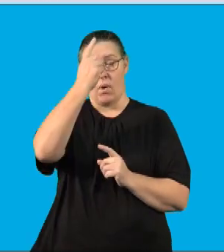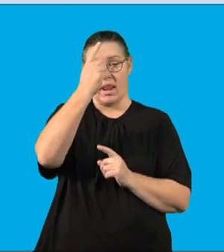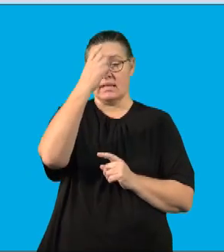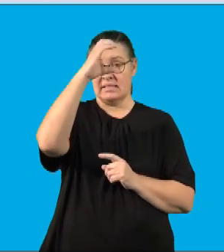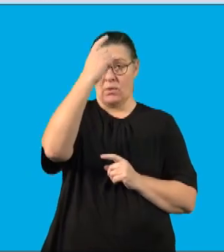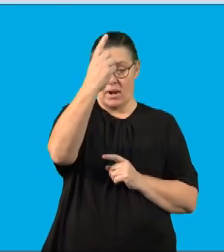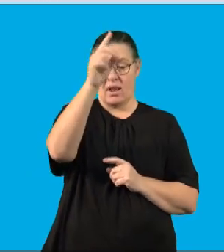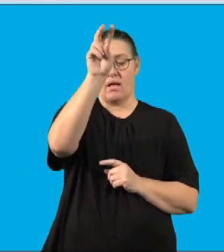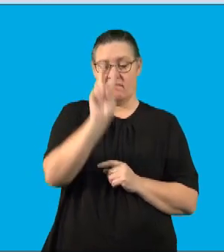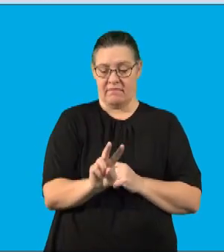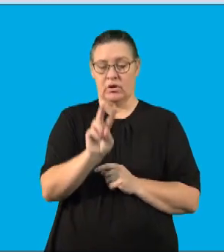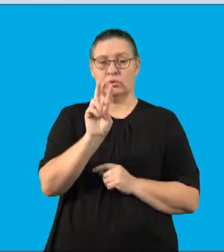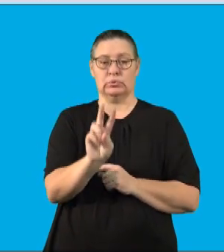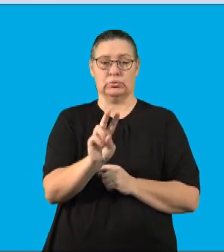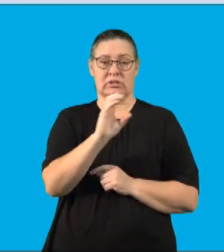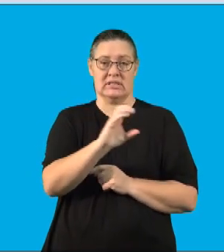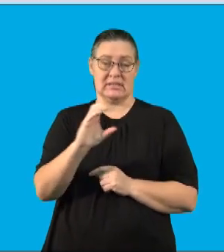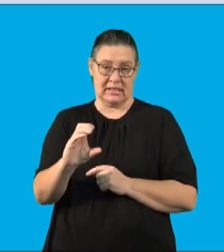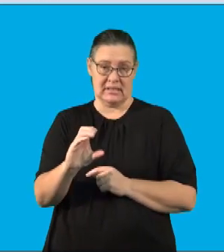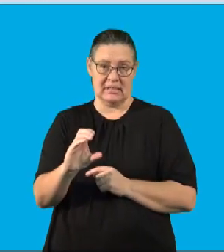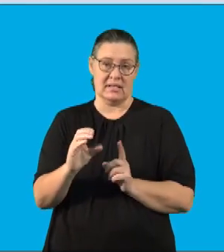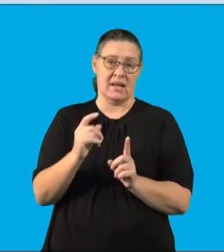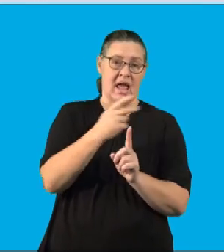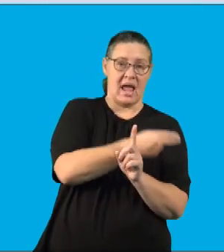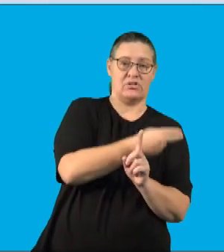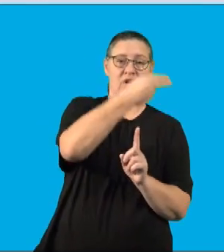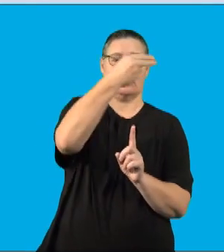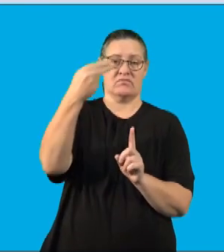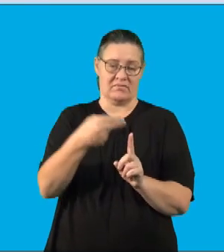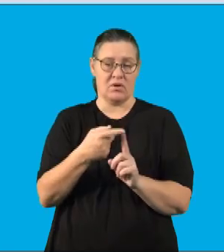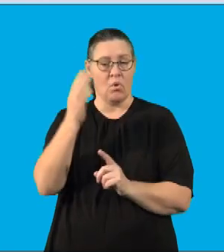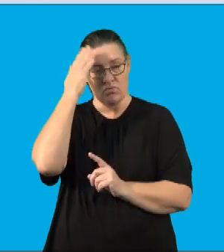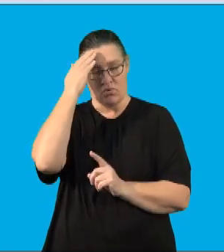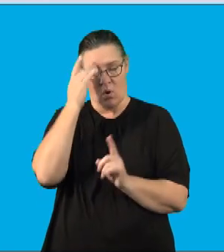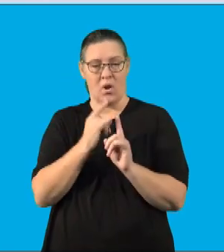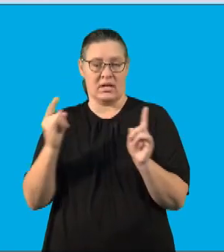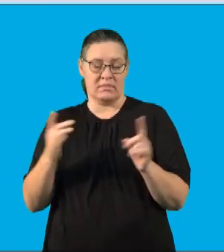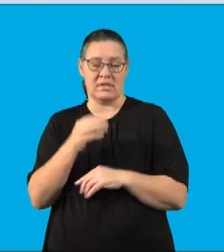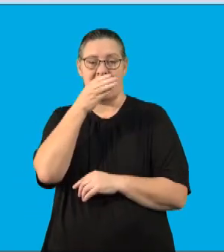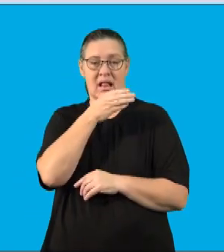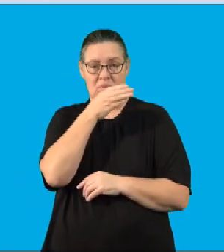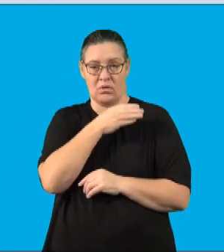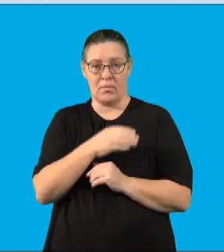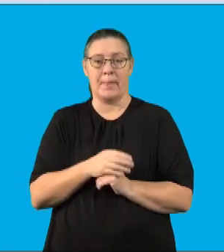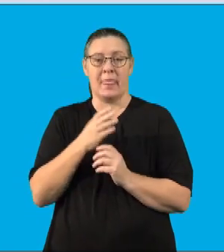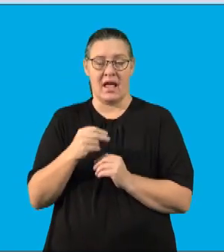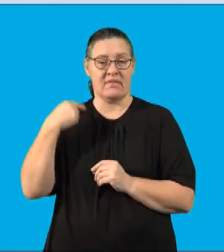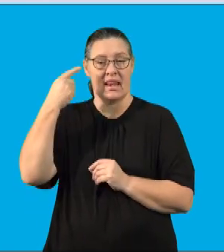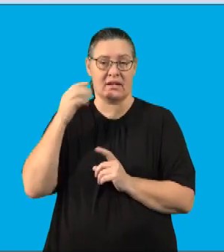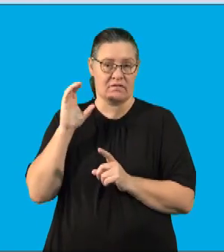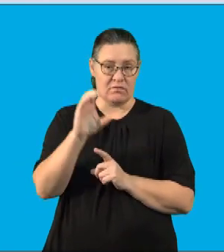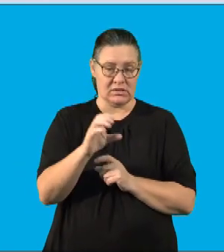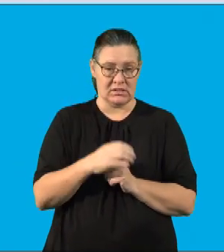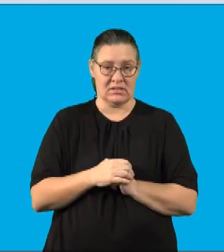carbon and the other one has 2 carbons. So when we are comparing these two, we know that it's an alcohol, it has the